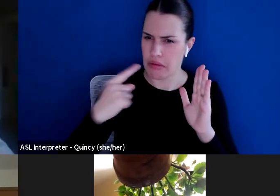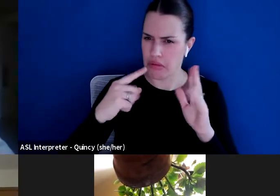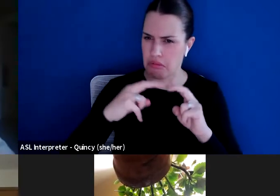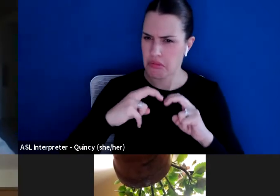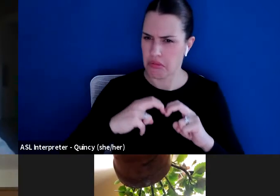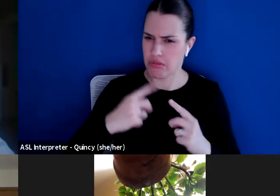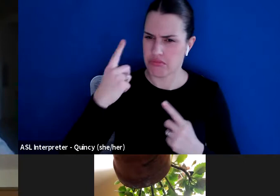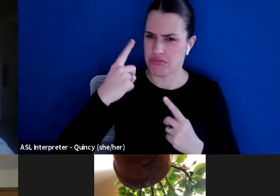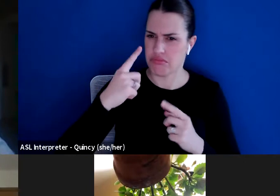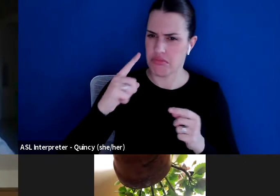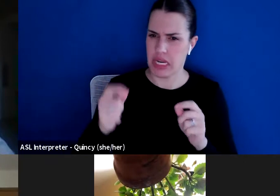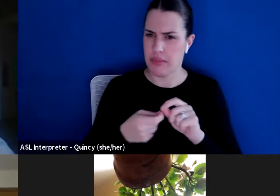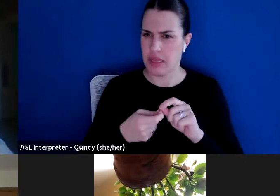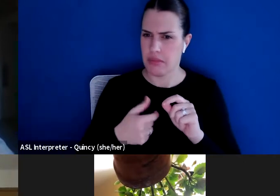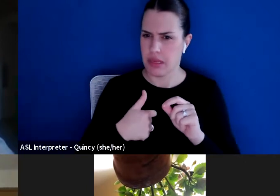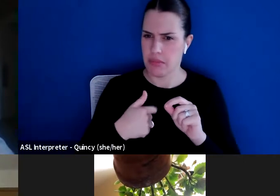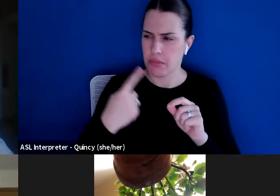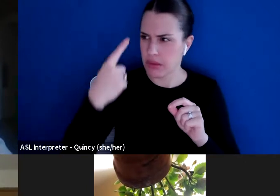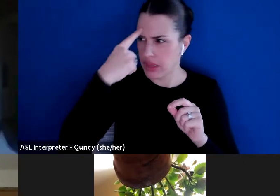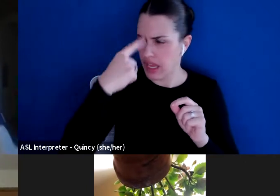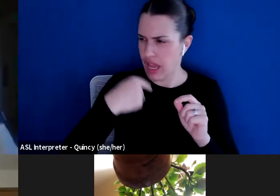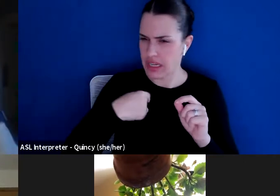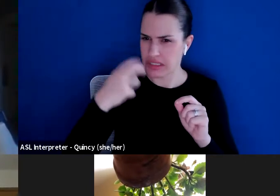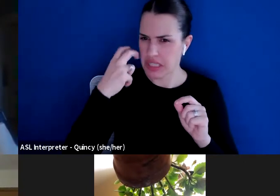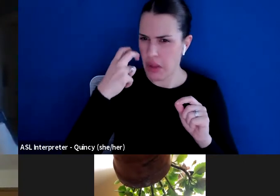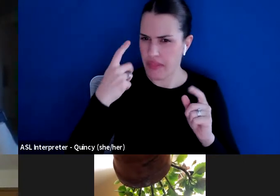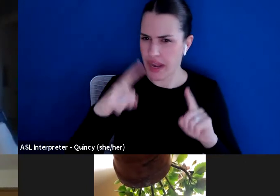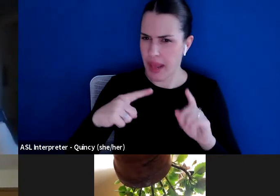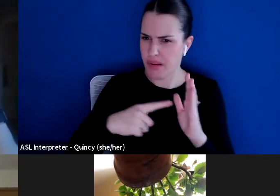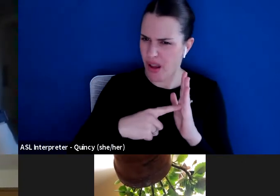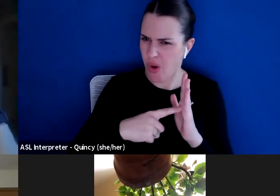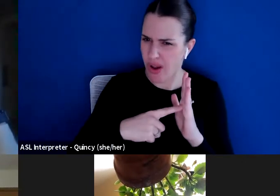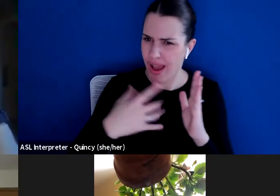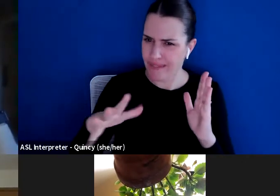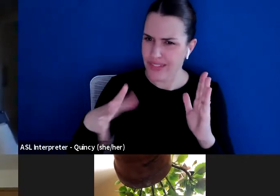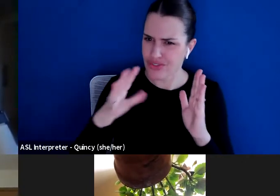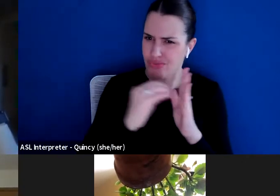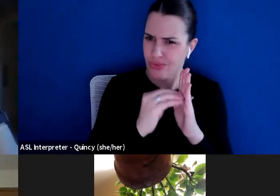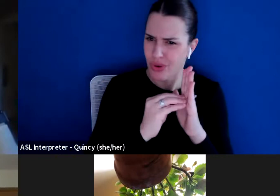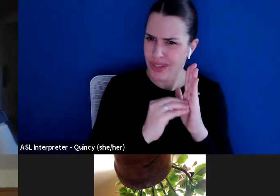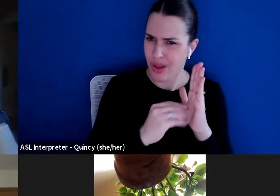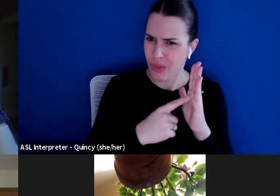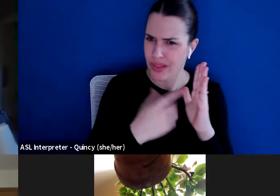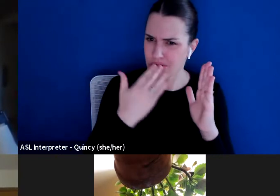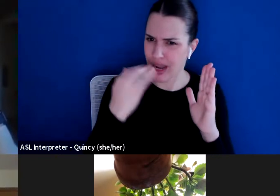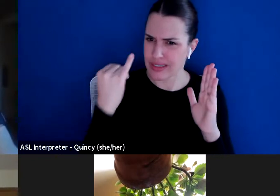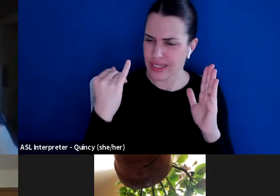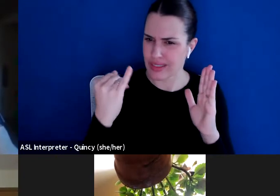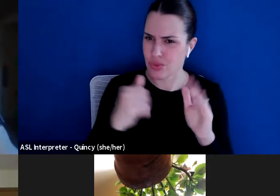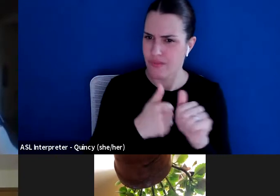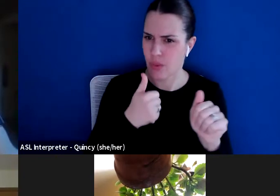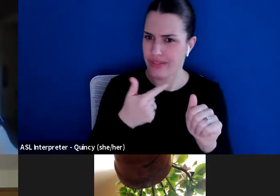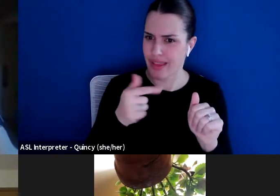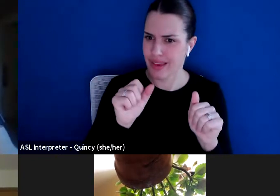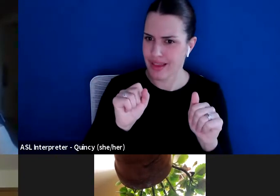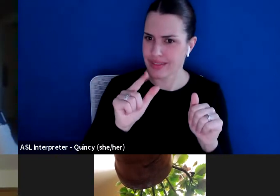very manipulative and make you think and doubt what you have experienced. So there's things for that reason too, but also just to